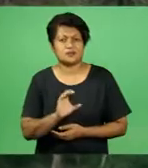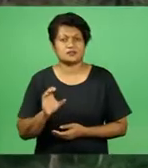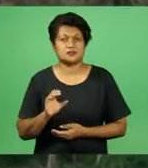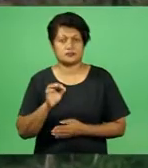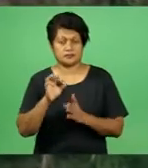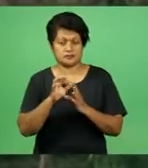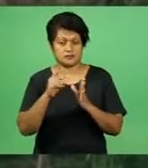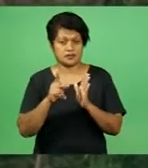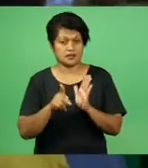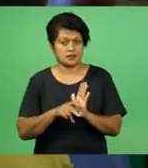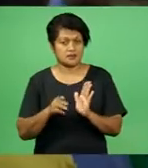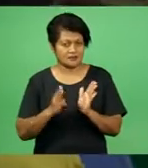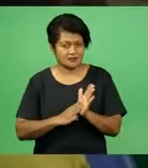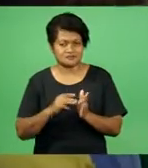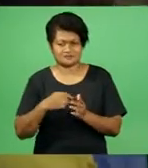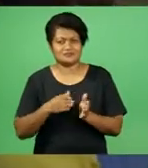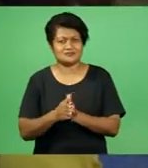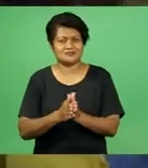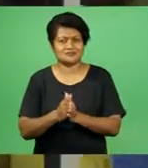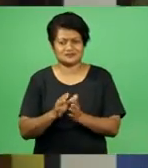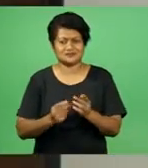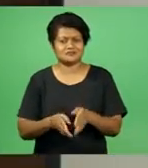PM pleased with rehabilitation progress.